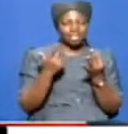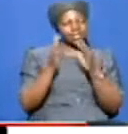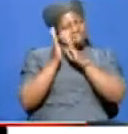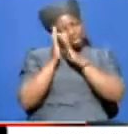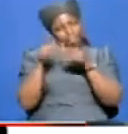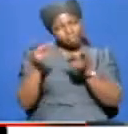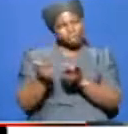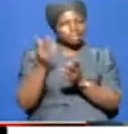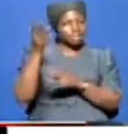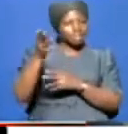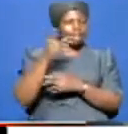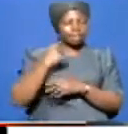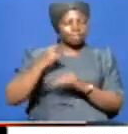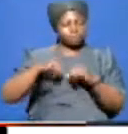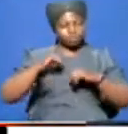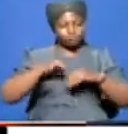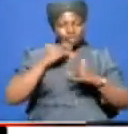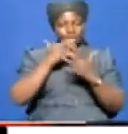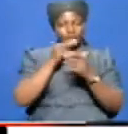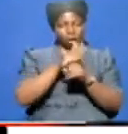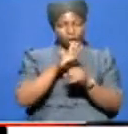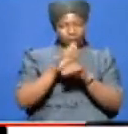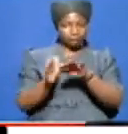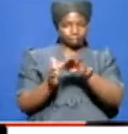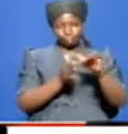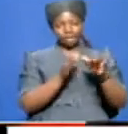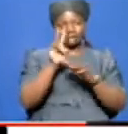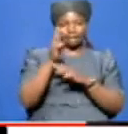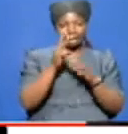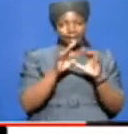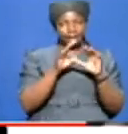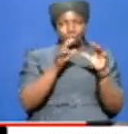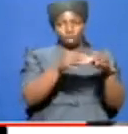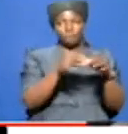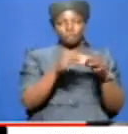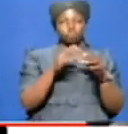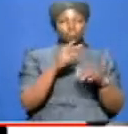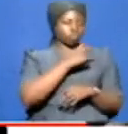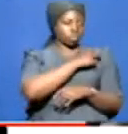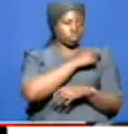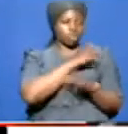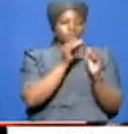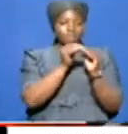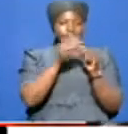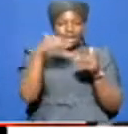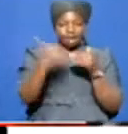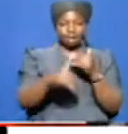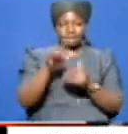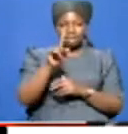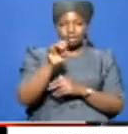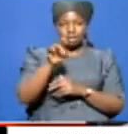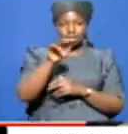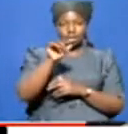huko, tungeshukuru sana. The second cluster of the consultative meetings ended in Kerigate, with the third